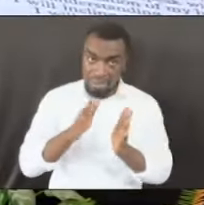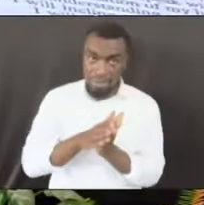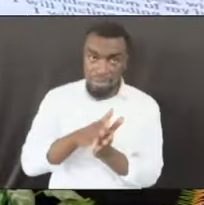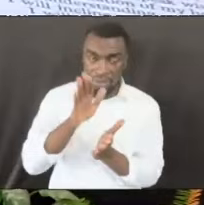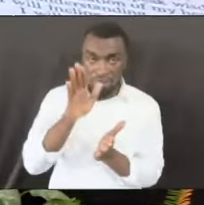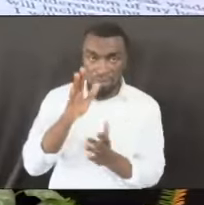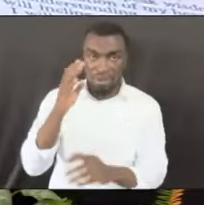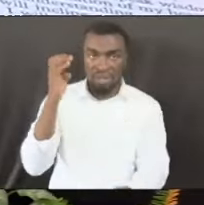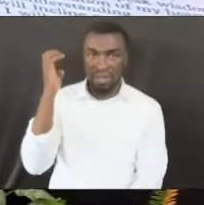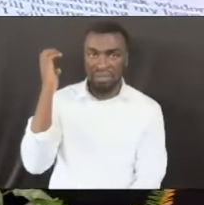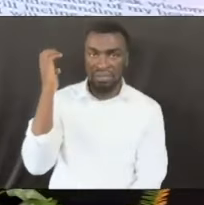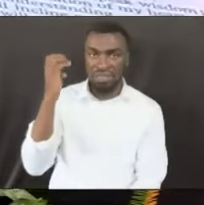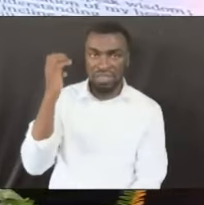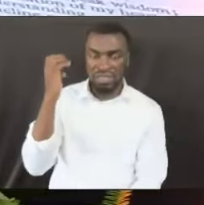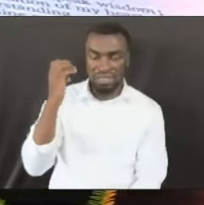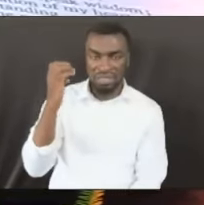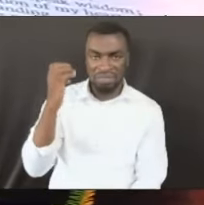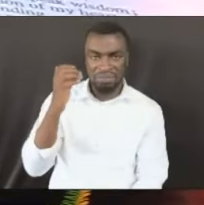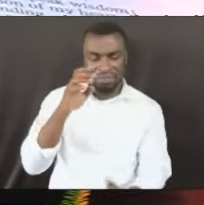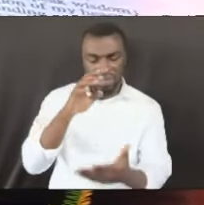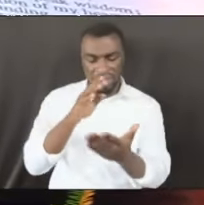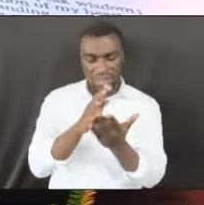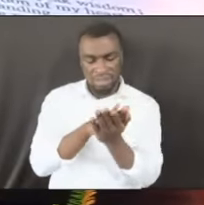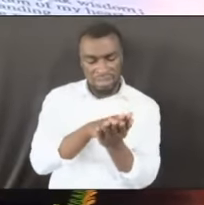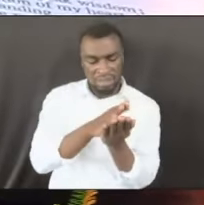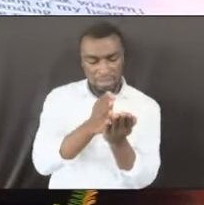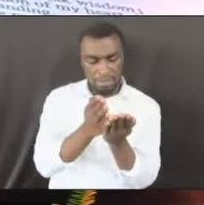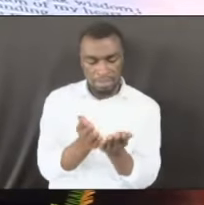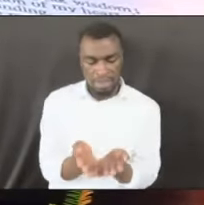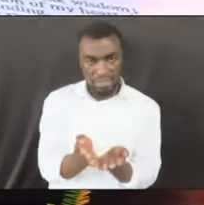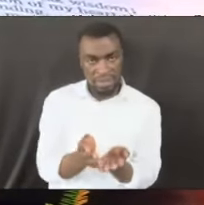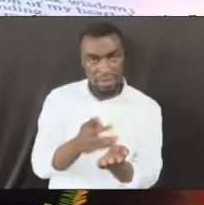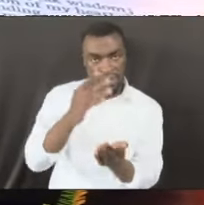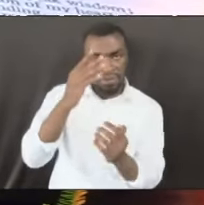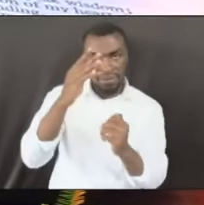evangelism, page 59, paragraph